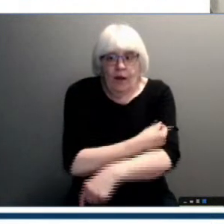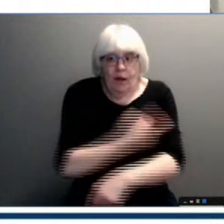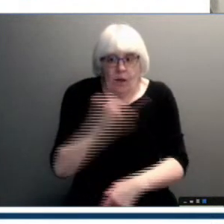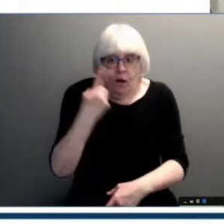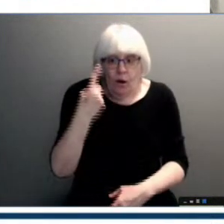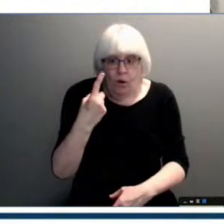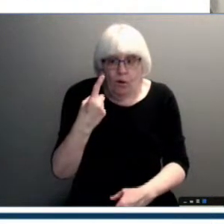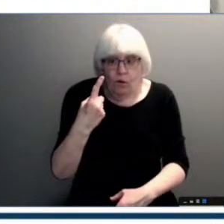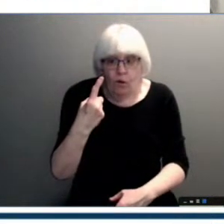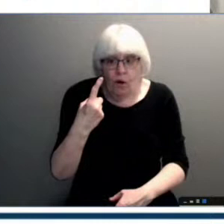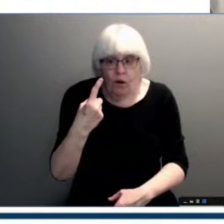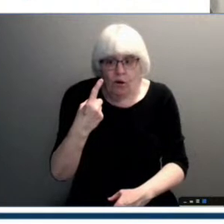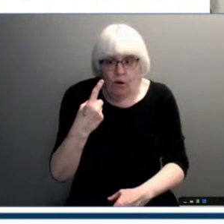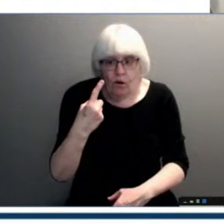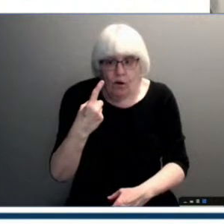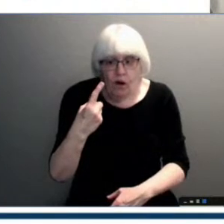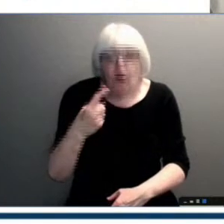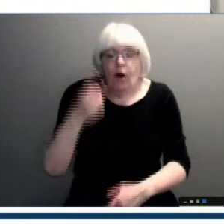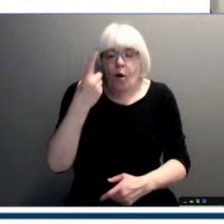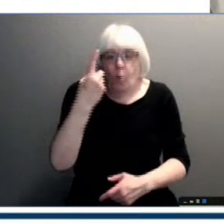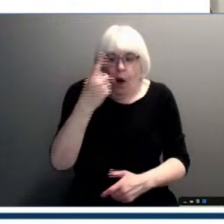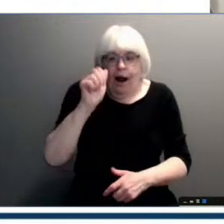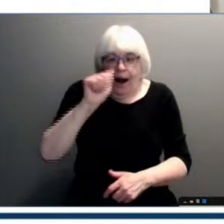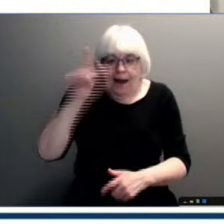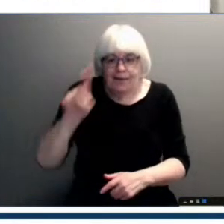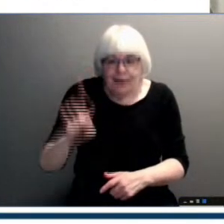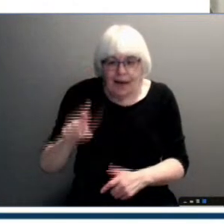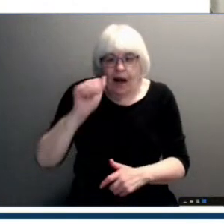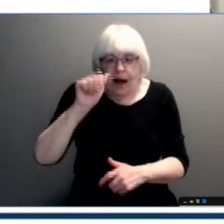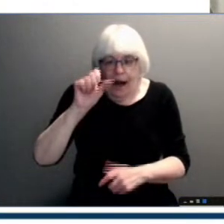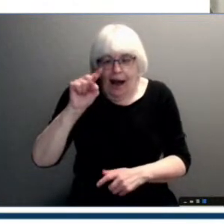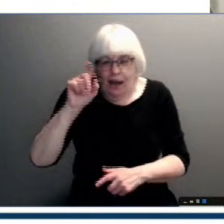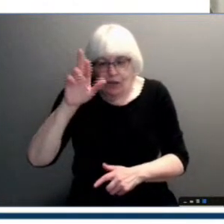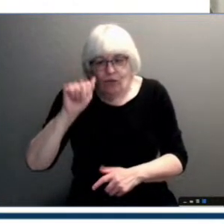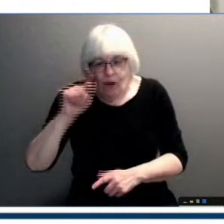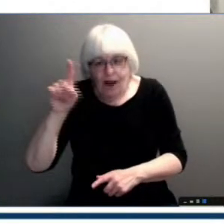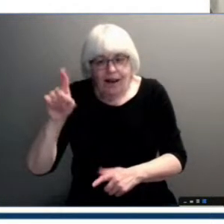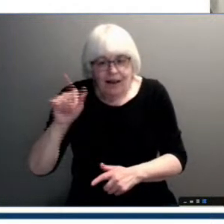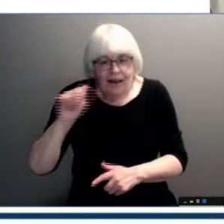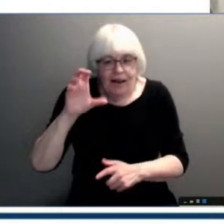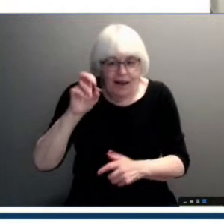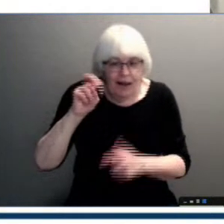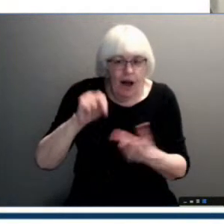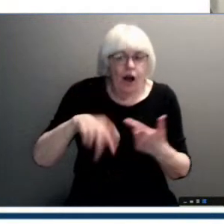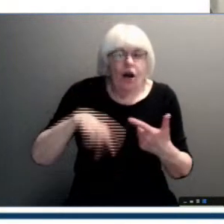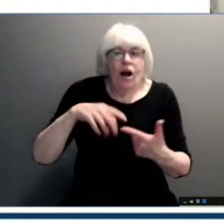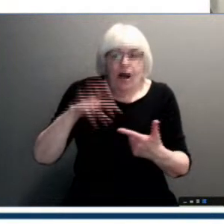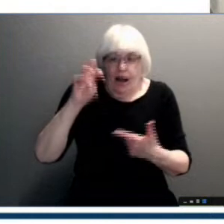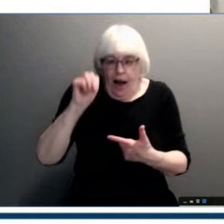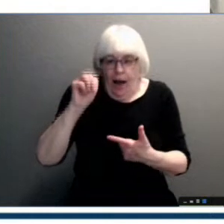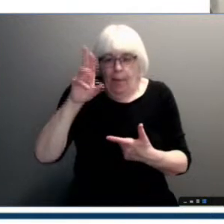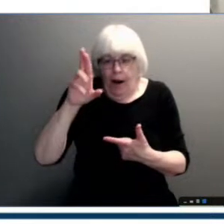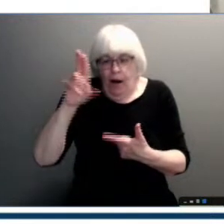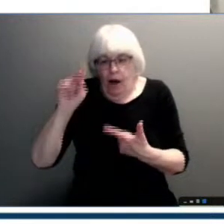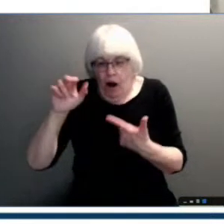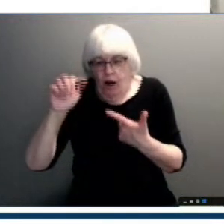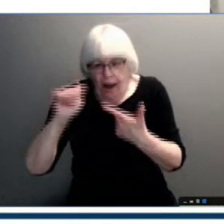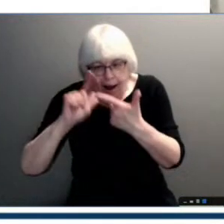vaccine. We're not in any position now to get a booster shot, which would effectively just be two